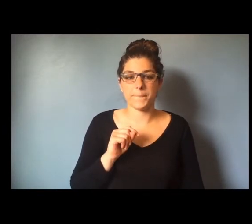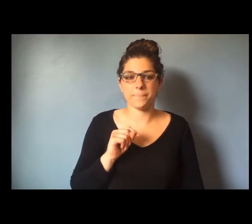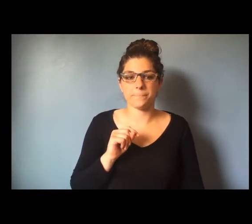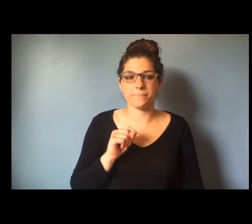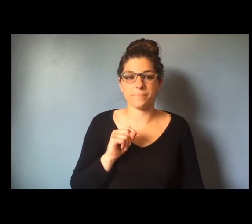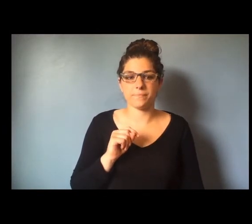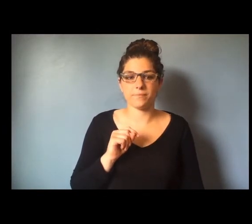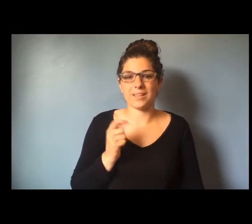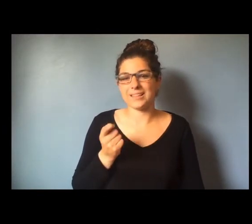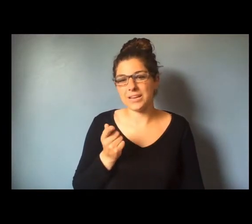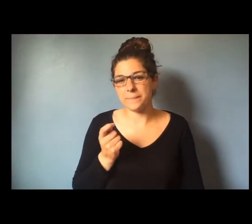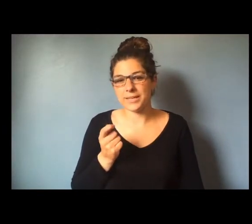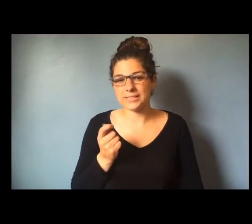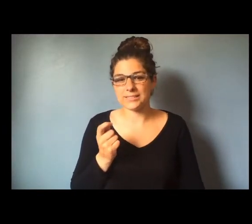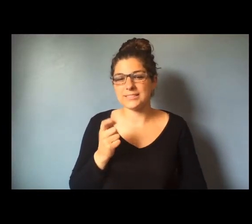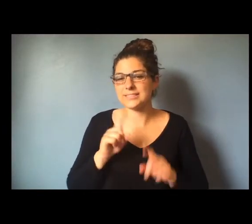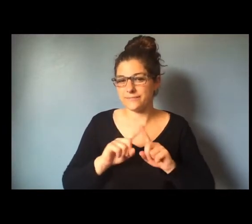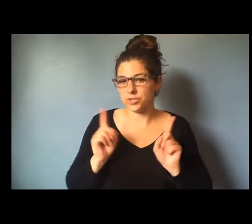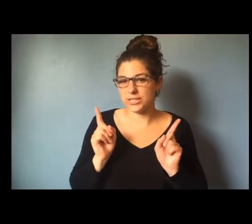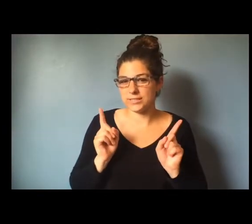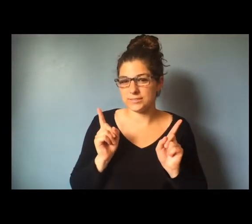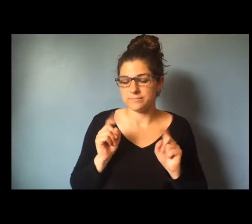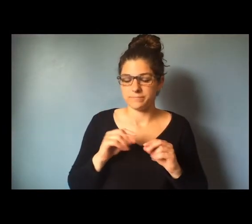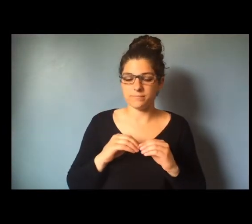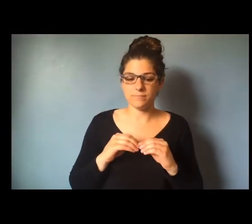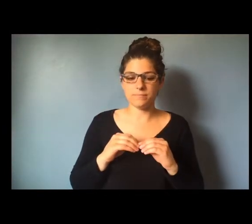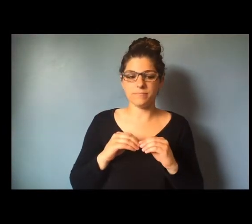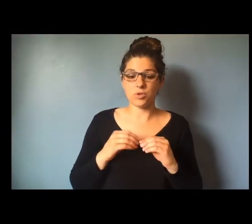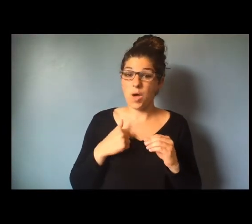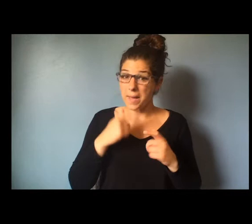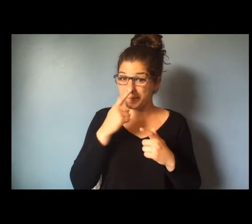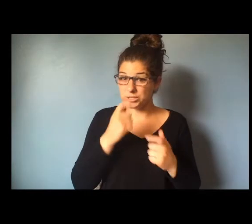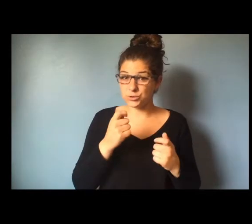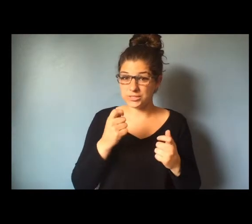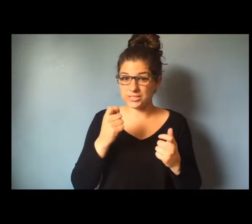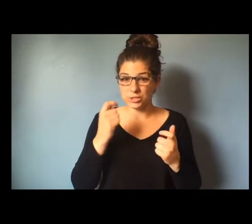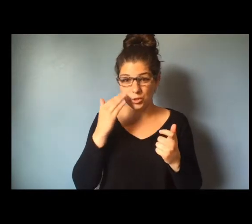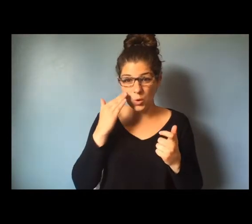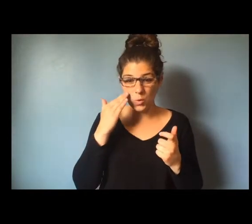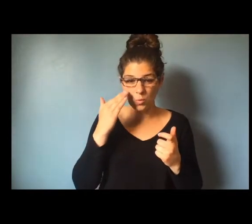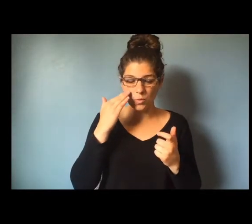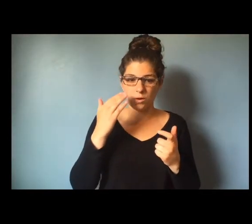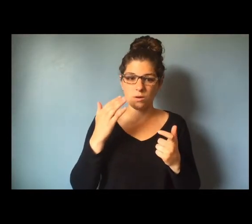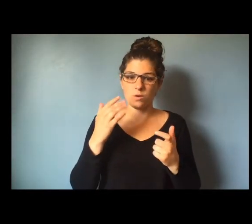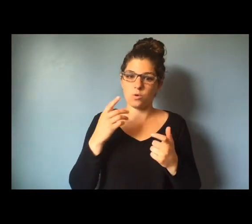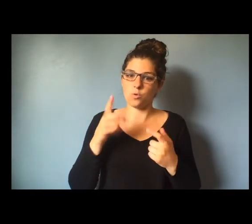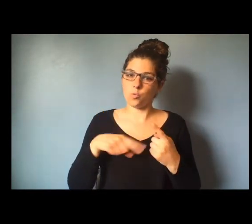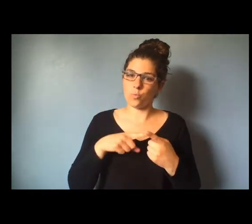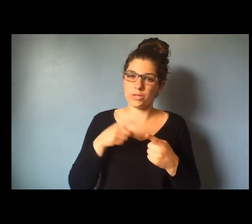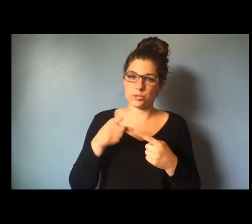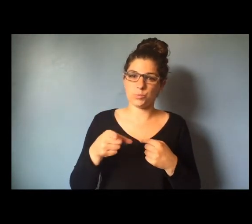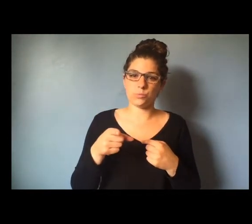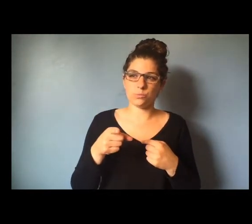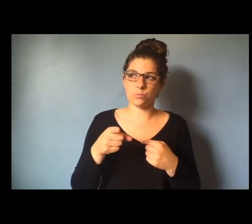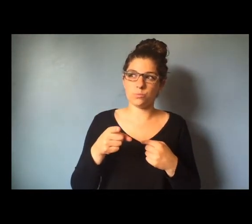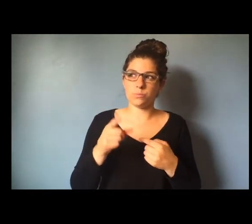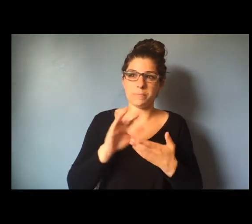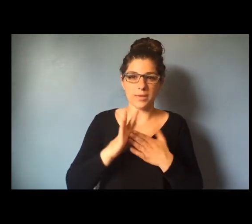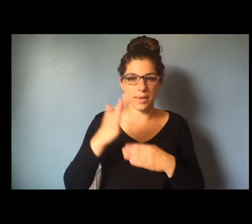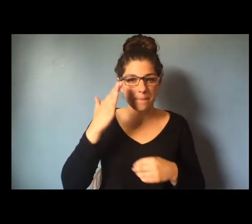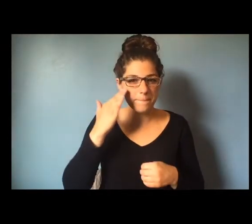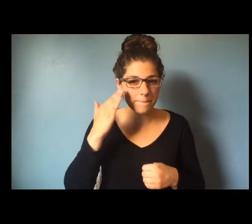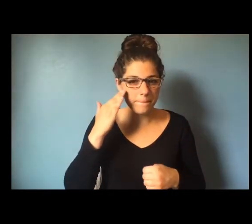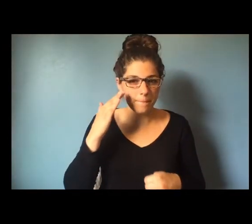a little bit different. So I'm interested to knowing when you initially became cognizant